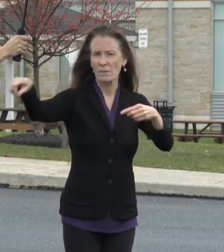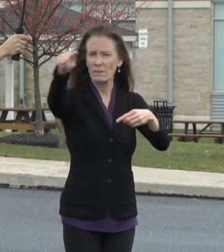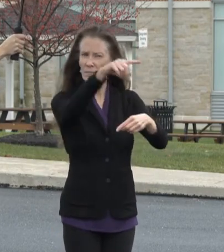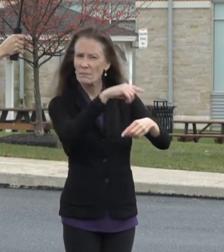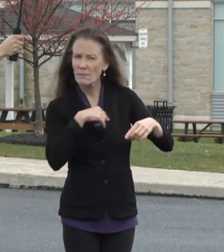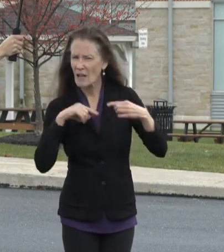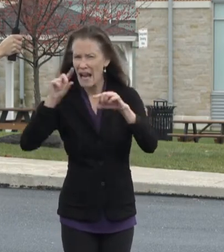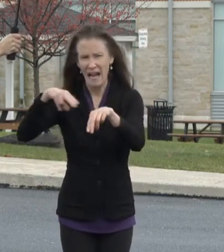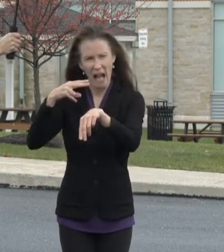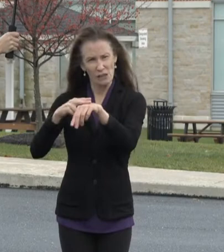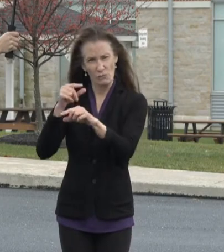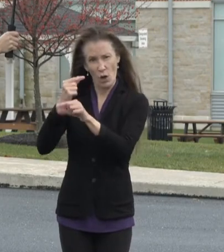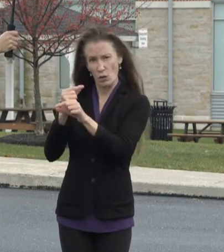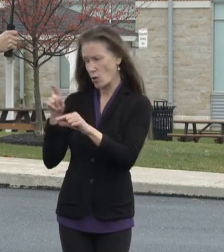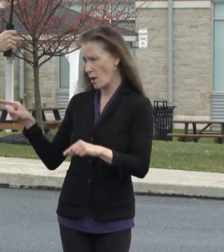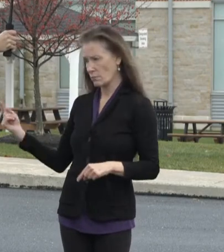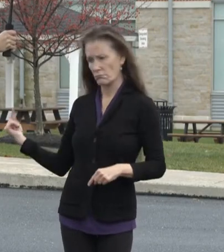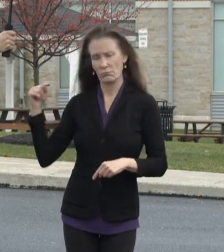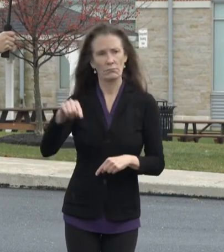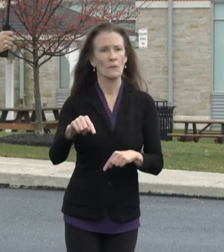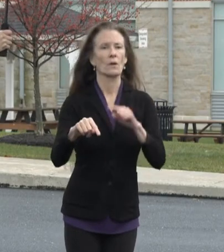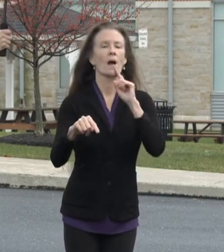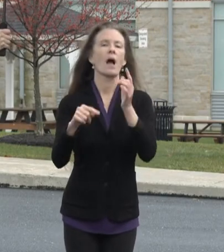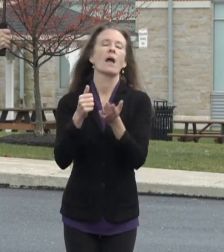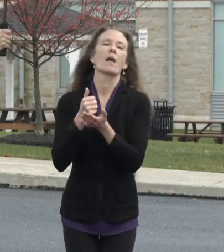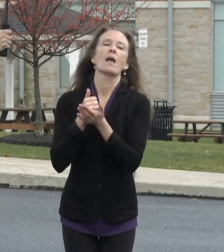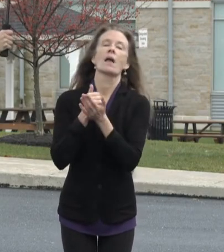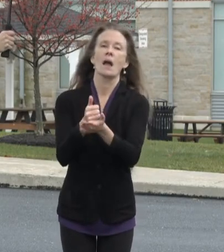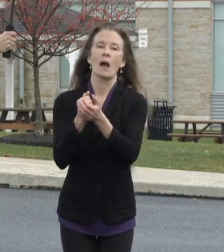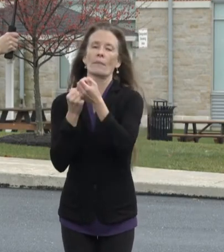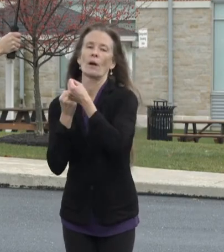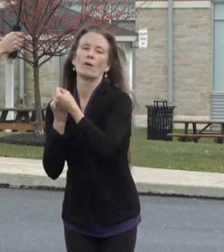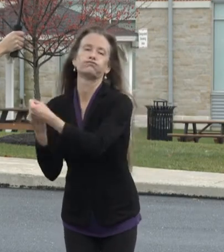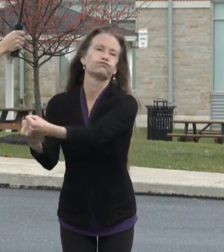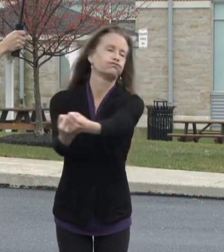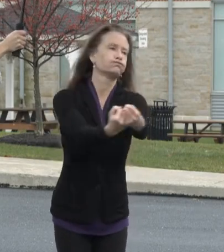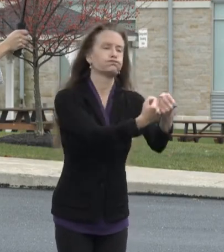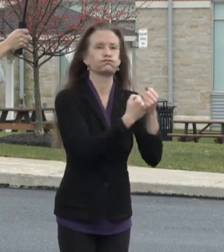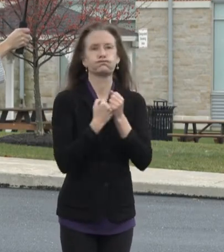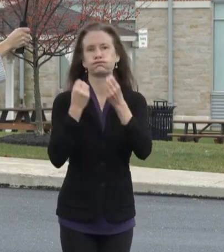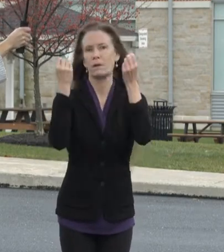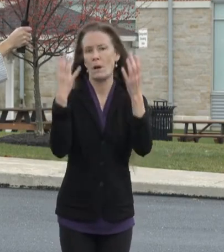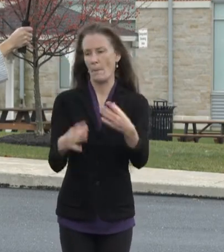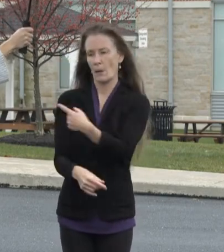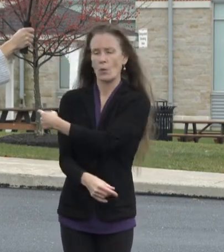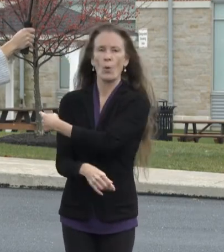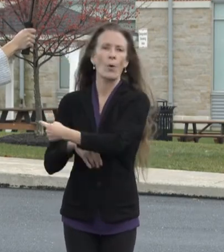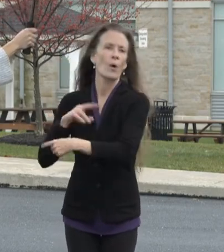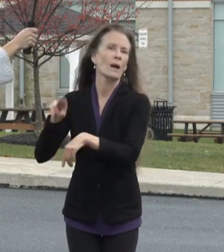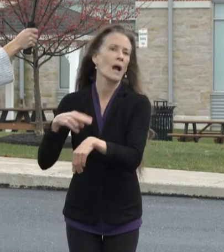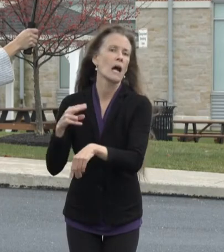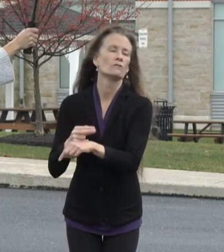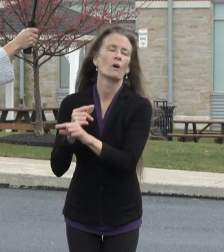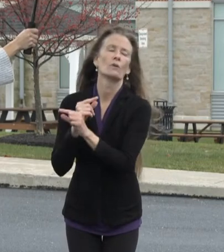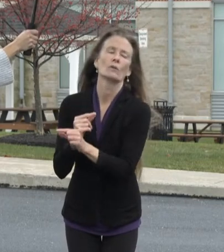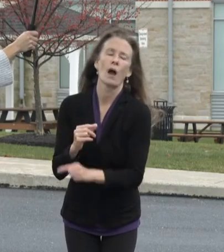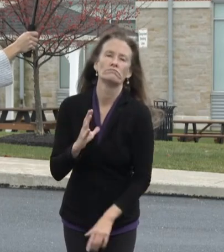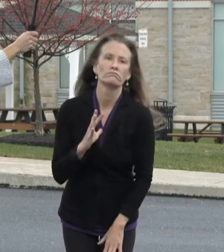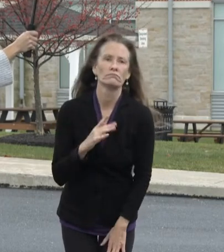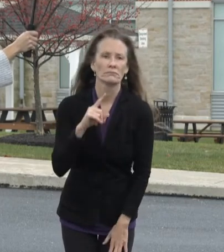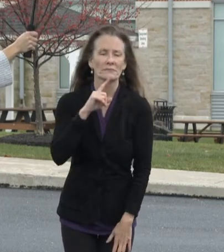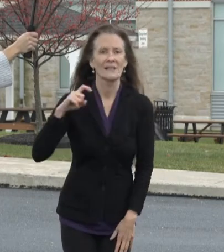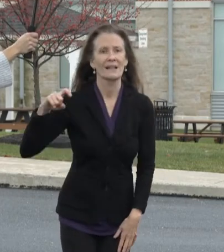shows up as a supporting agency to many of our primary support functions. This is because they have the staff with the